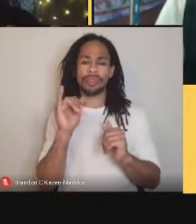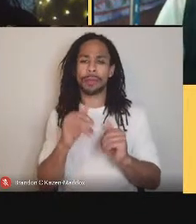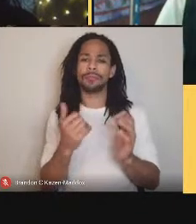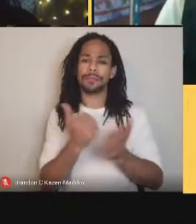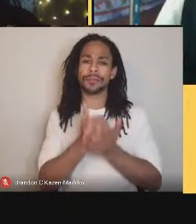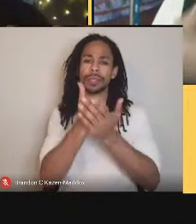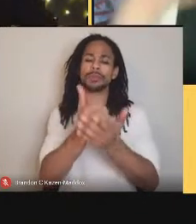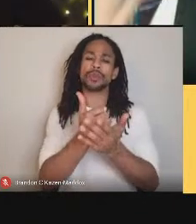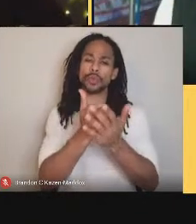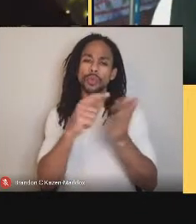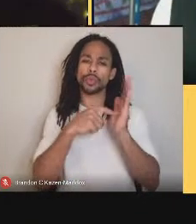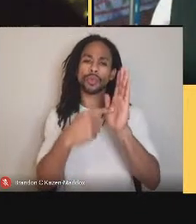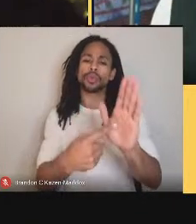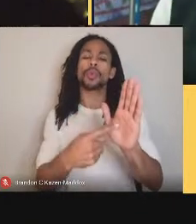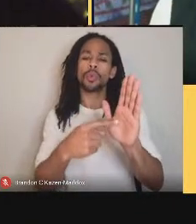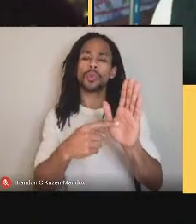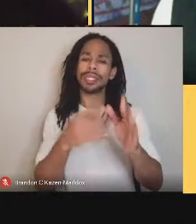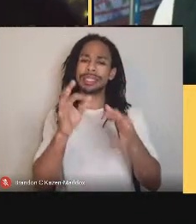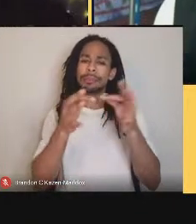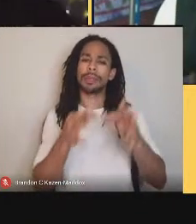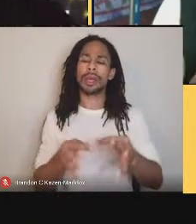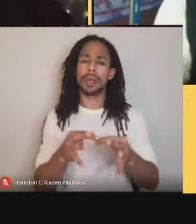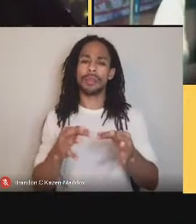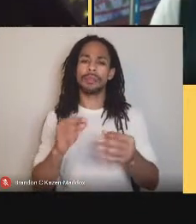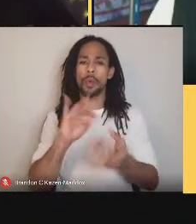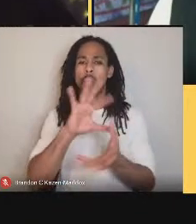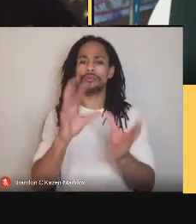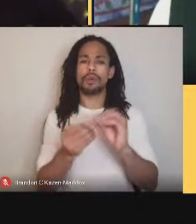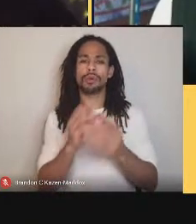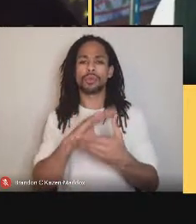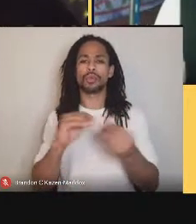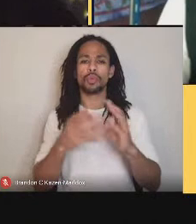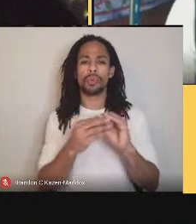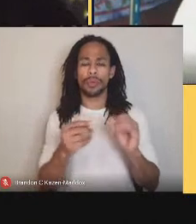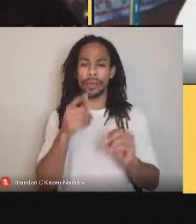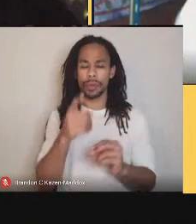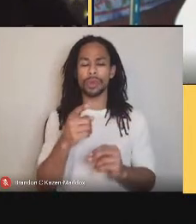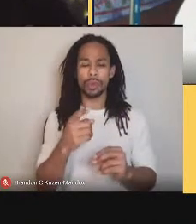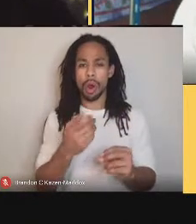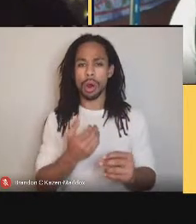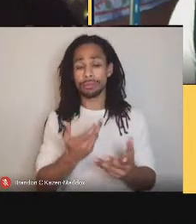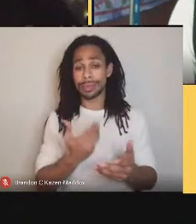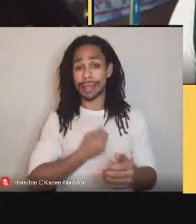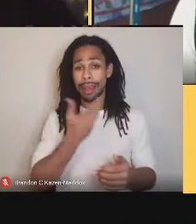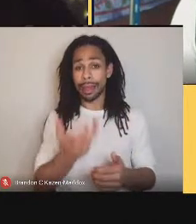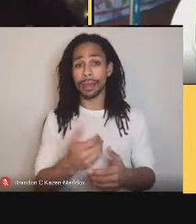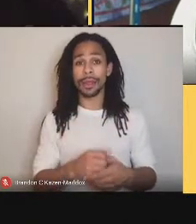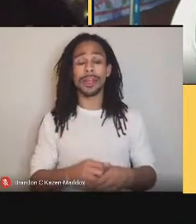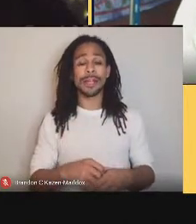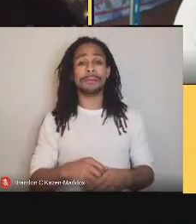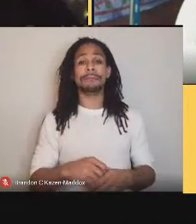story of what you're listening to in an audio context, or even just in music in general, right?